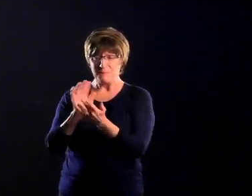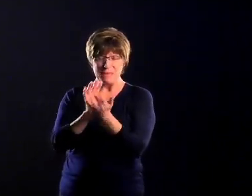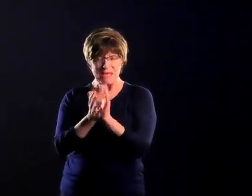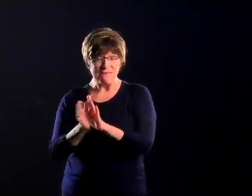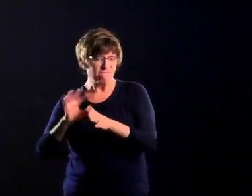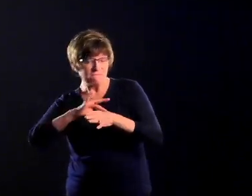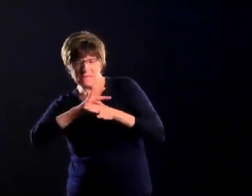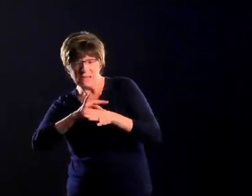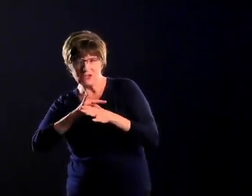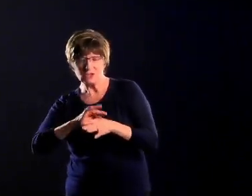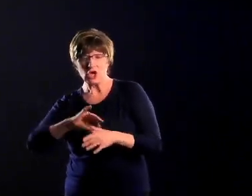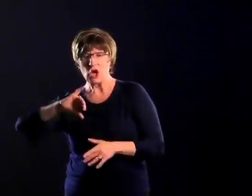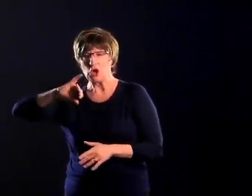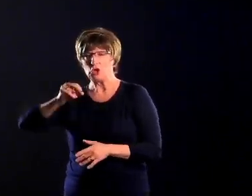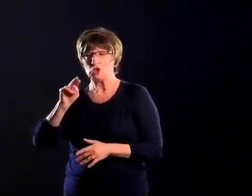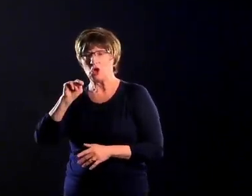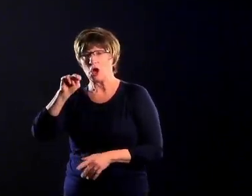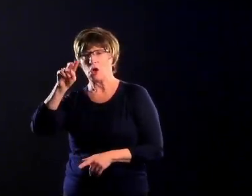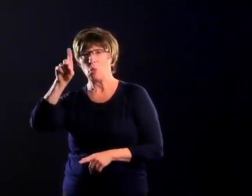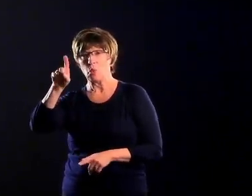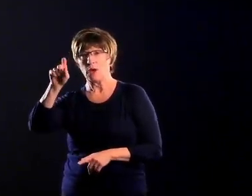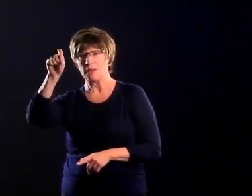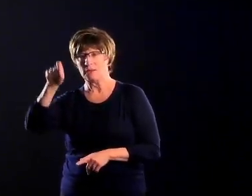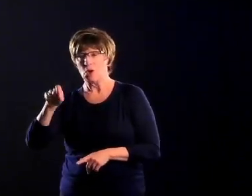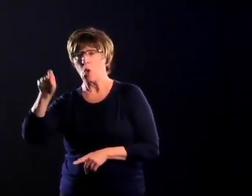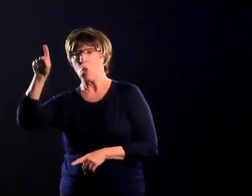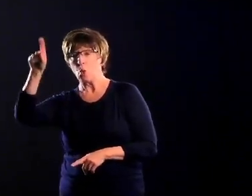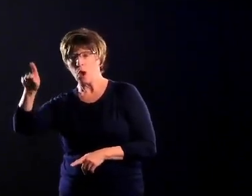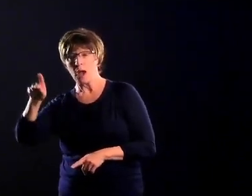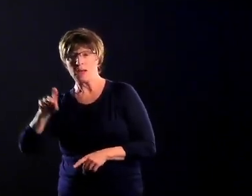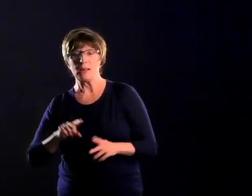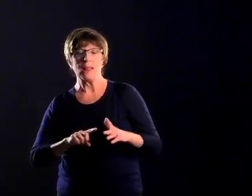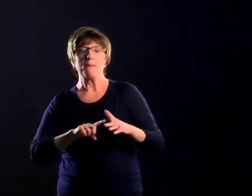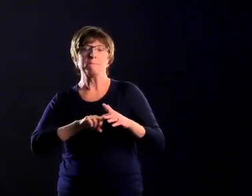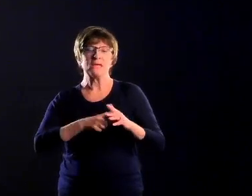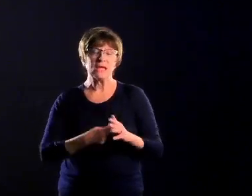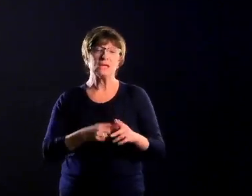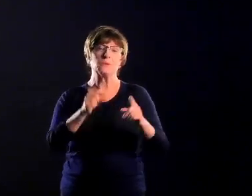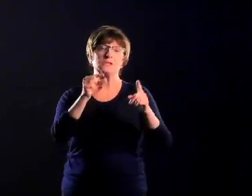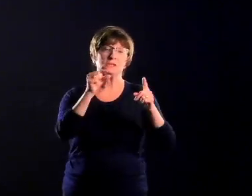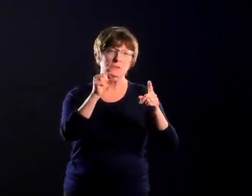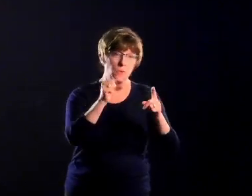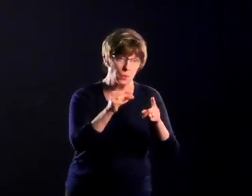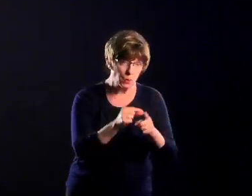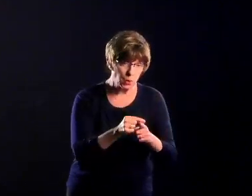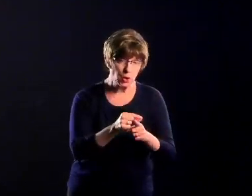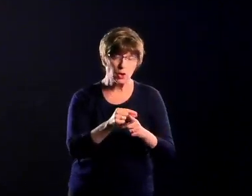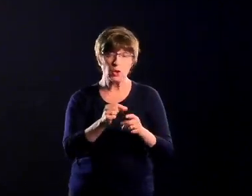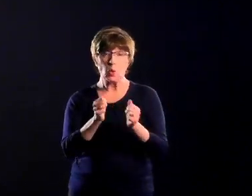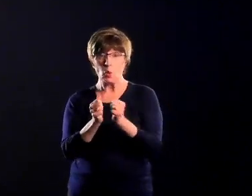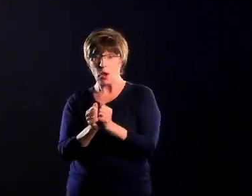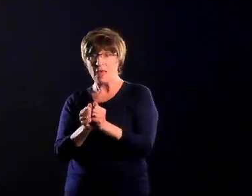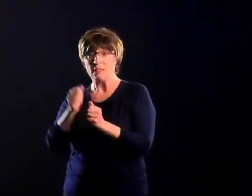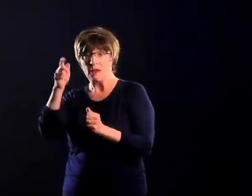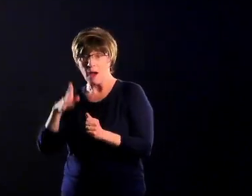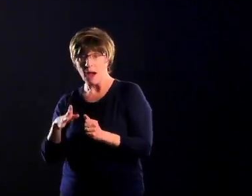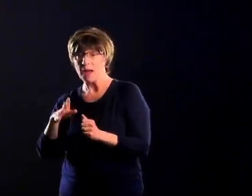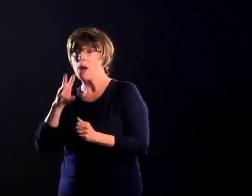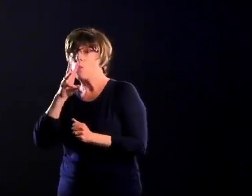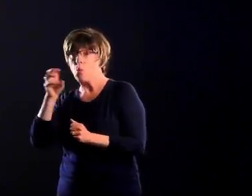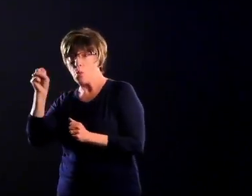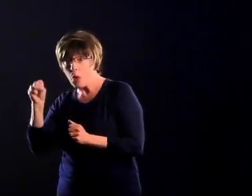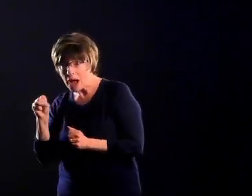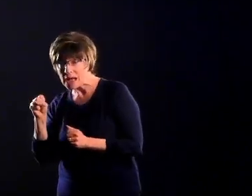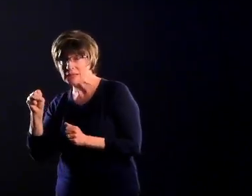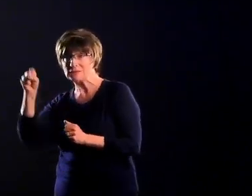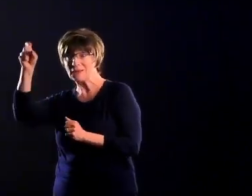John 1:1, "In the beginning was the Word, and the Word was with God, and the Word was God." So Jesus,